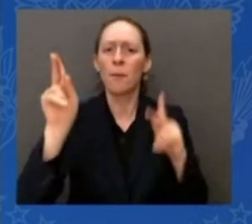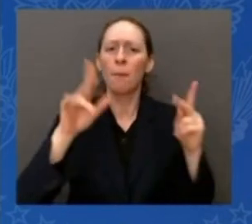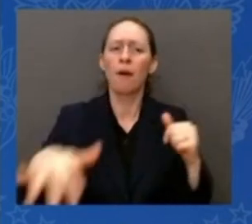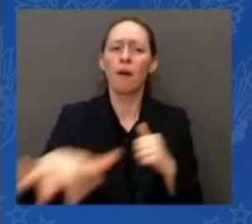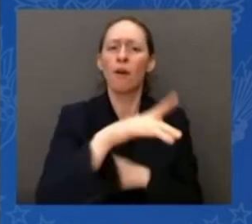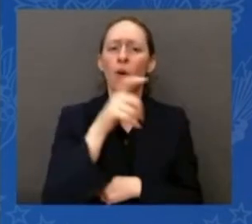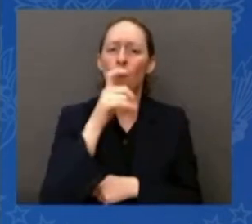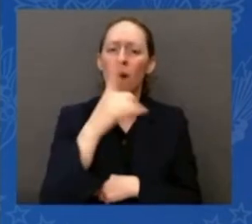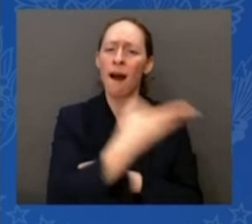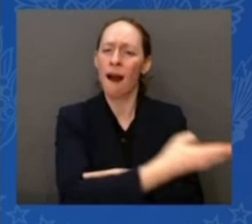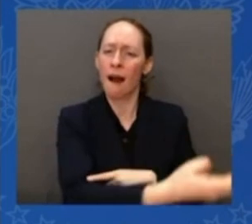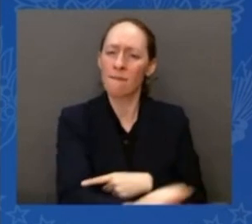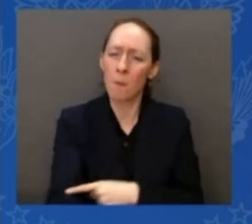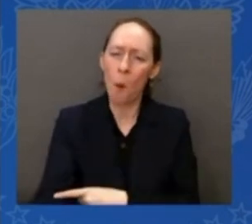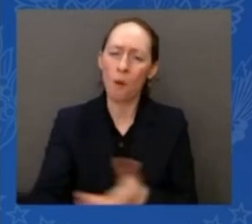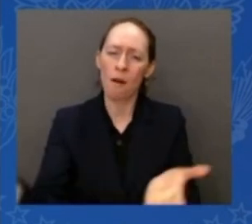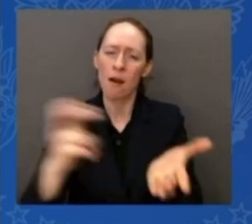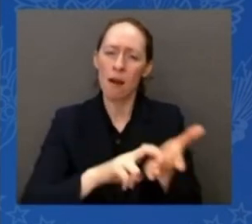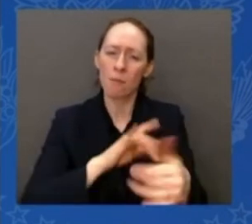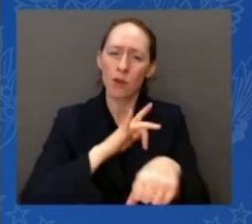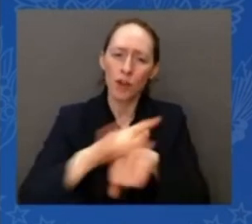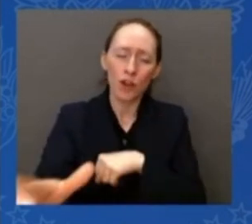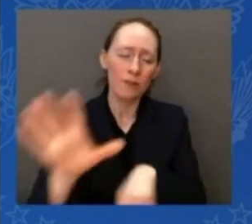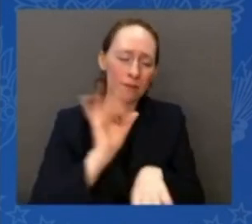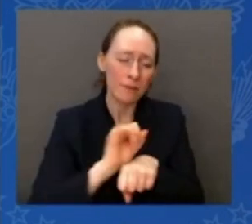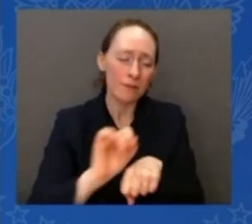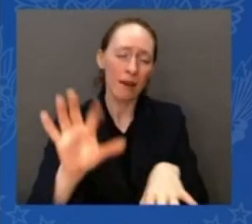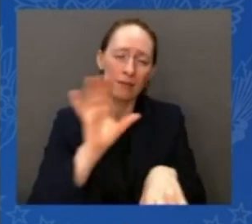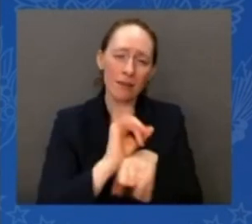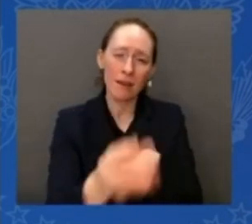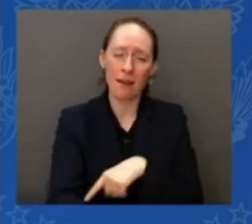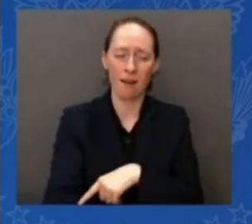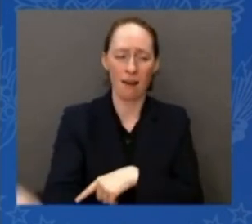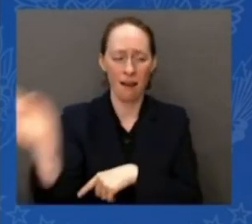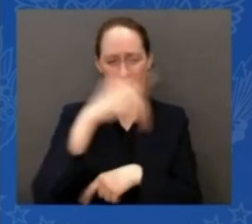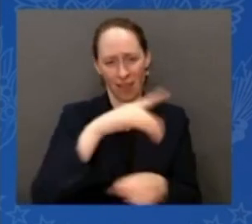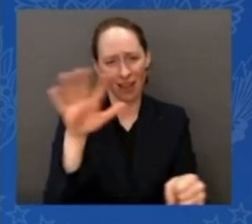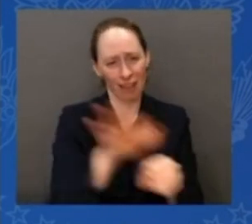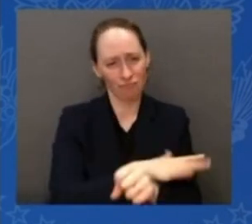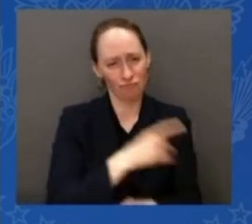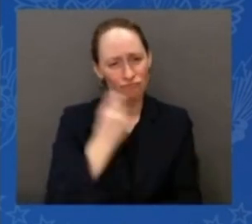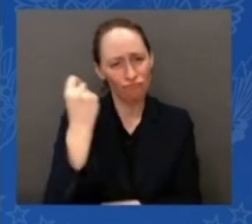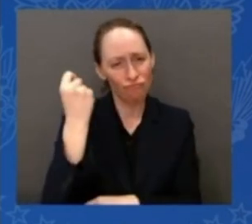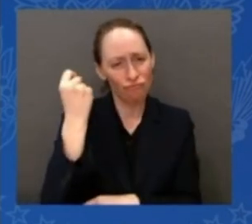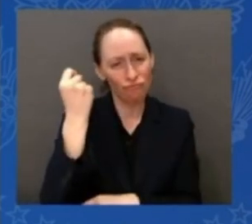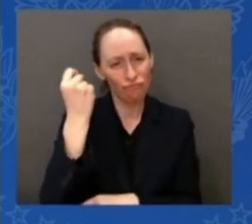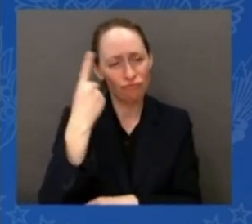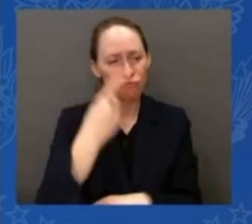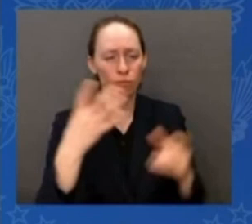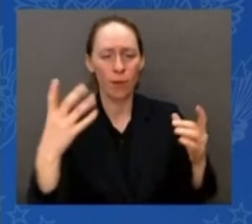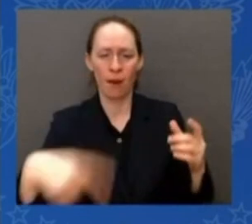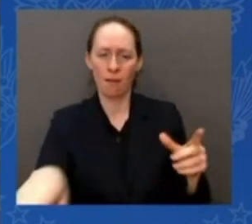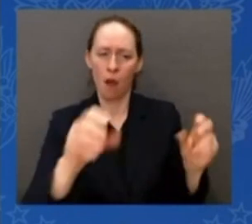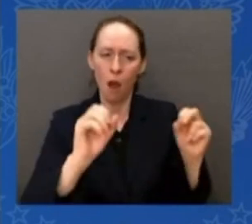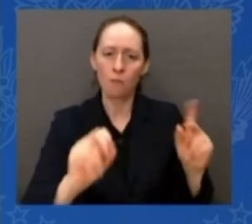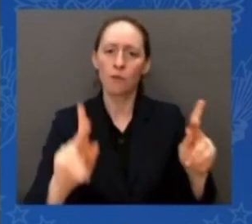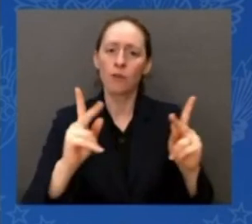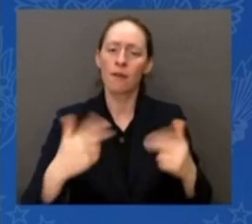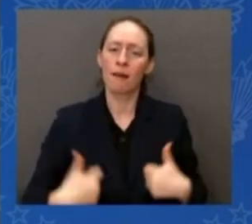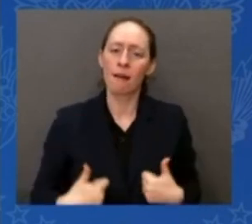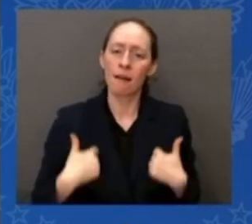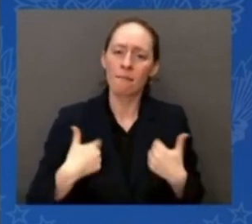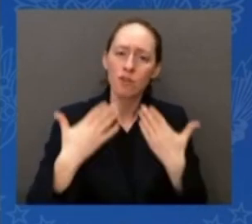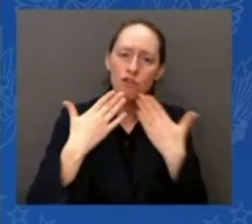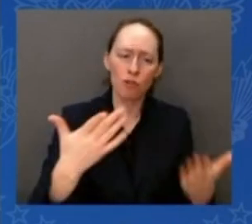their side, to give them an even shot, just a shot, so they don't get stiffed. Well, that's happened to too many workers for much too